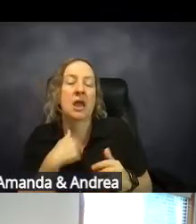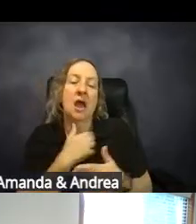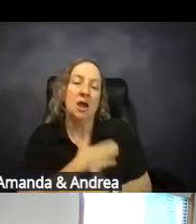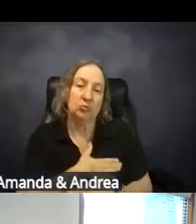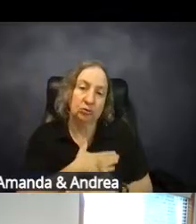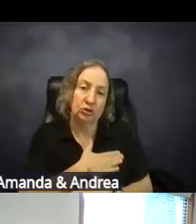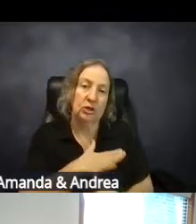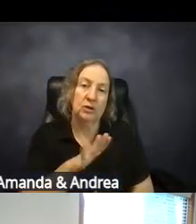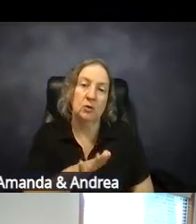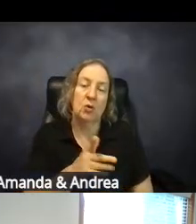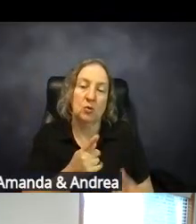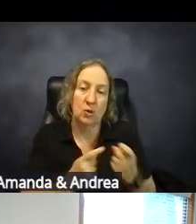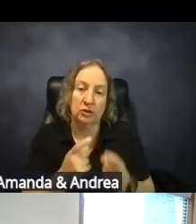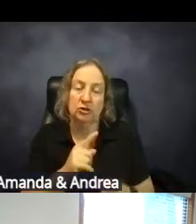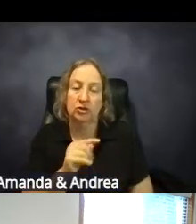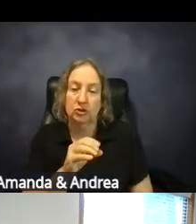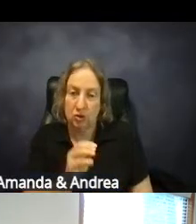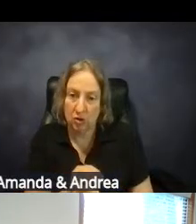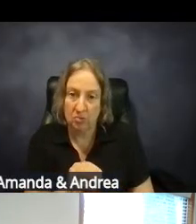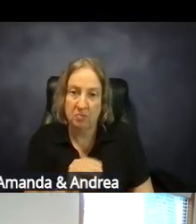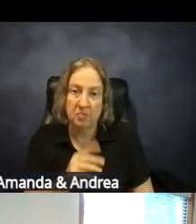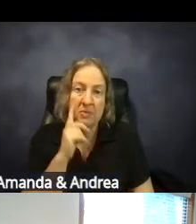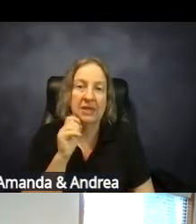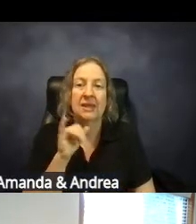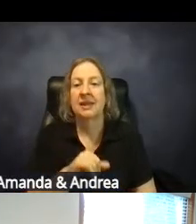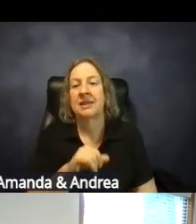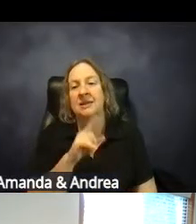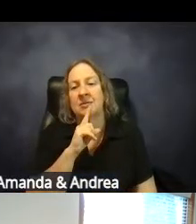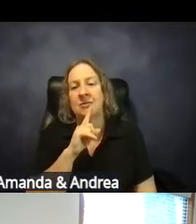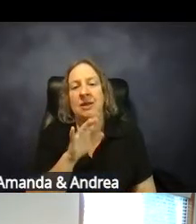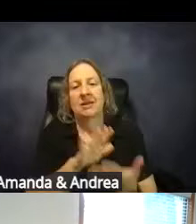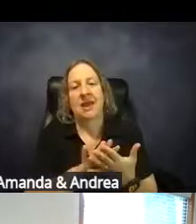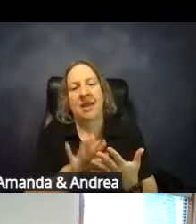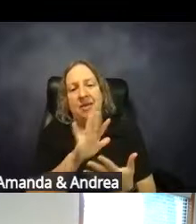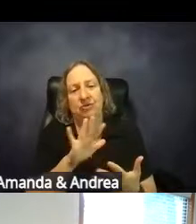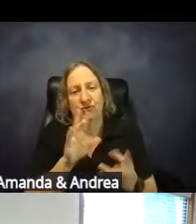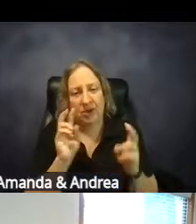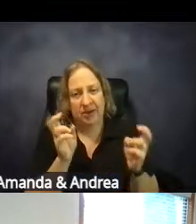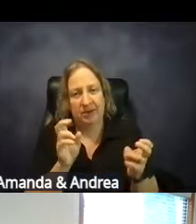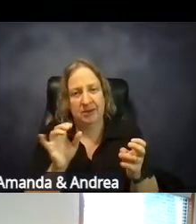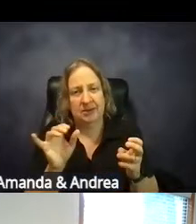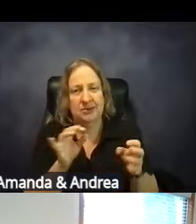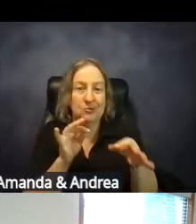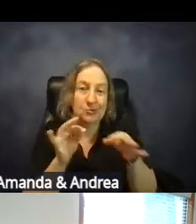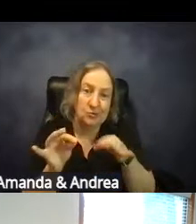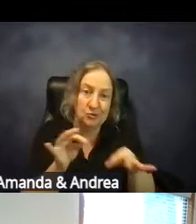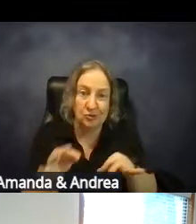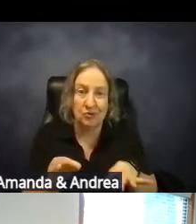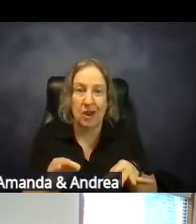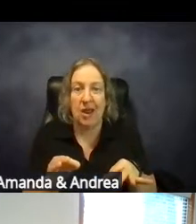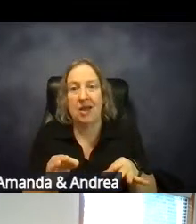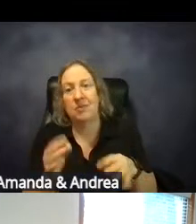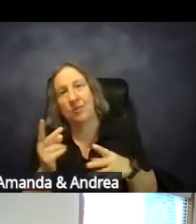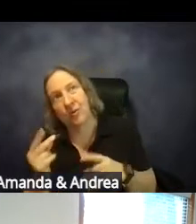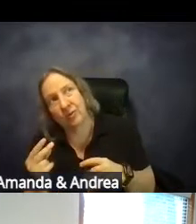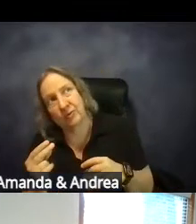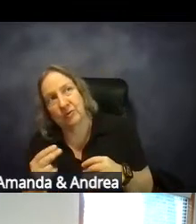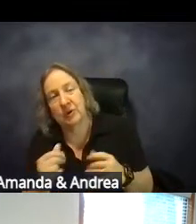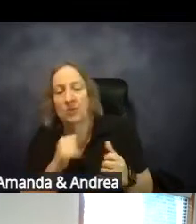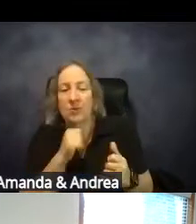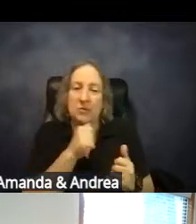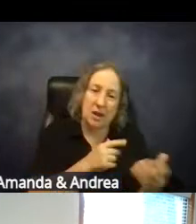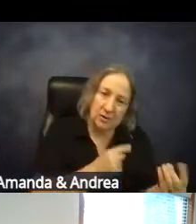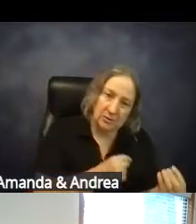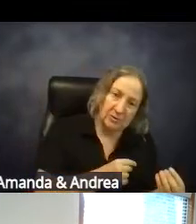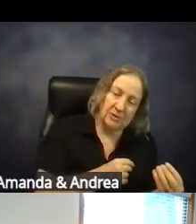the questions, Tom, because this is pretty abstract as far as describing what this is and what this isn't. And it's like,